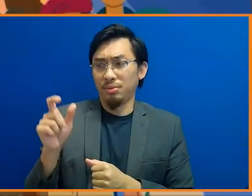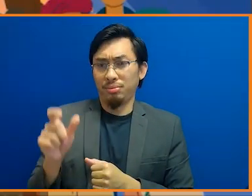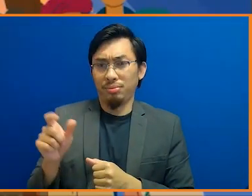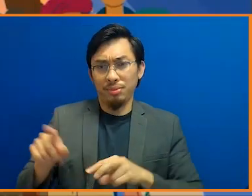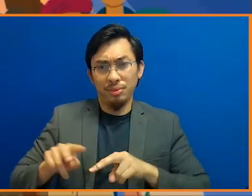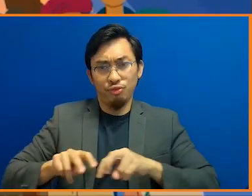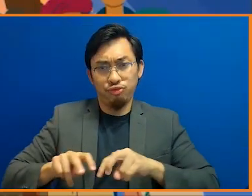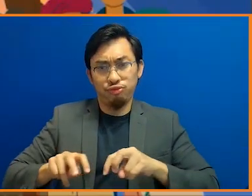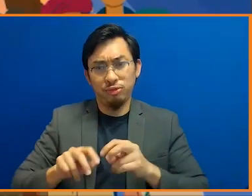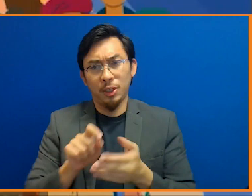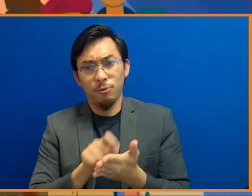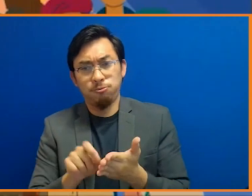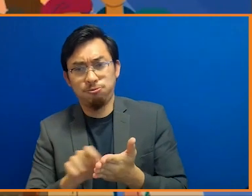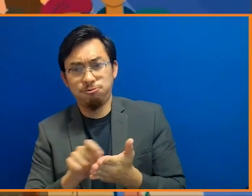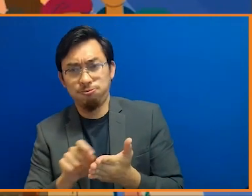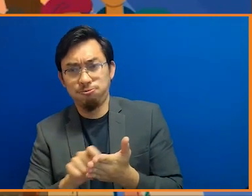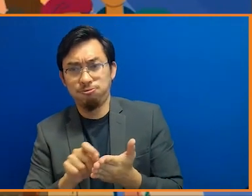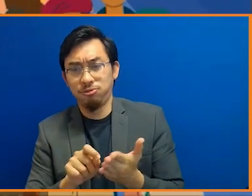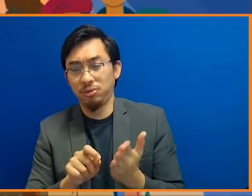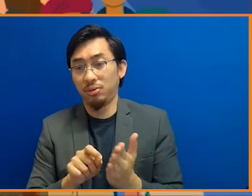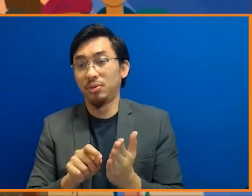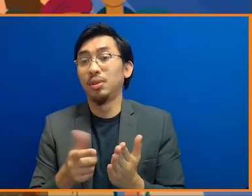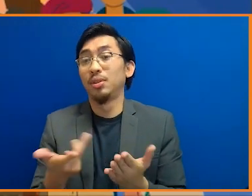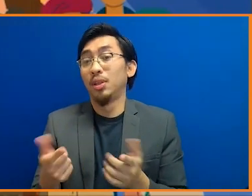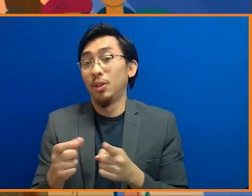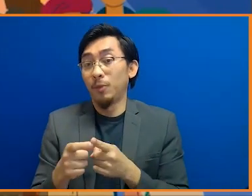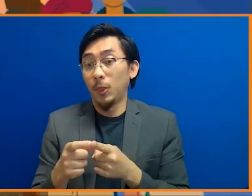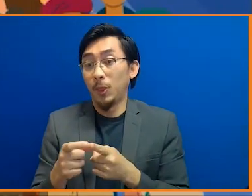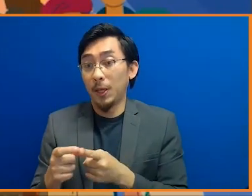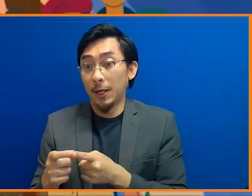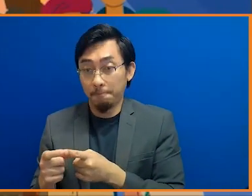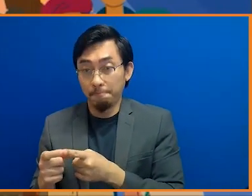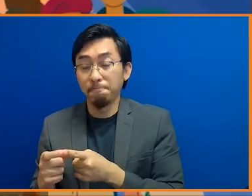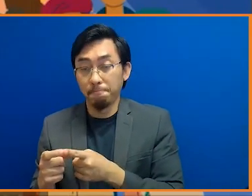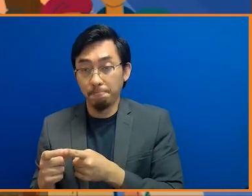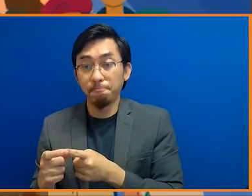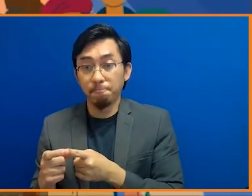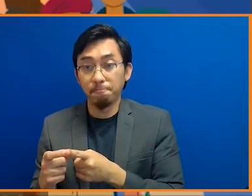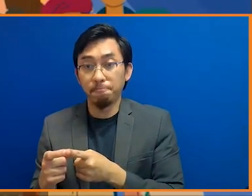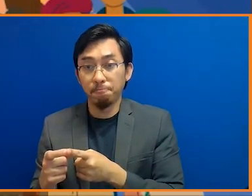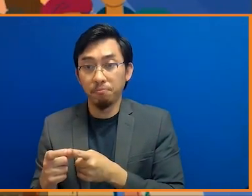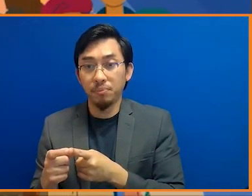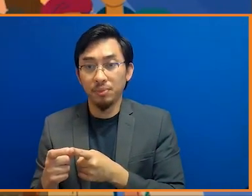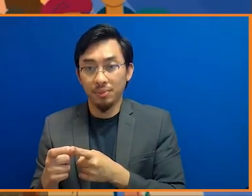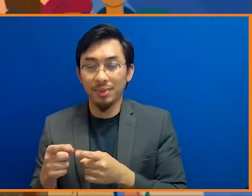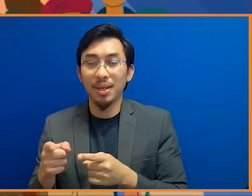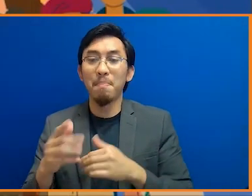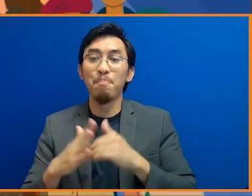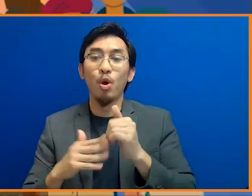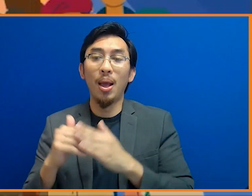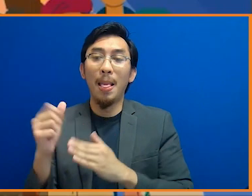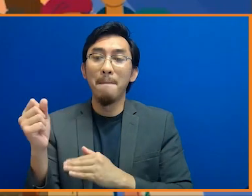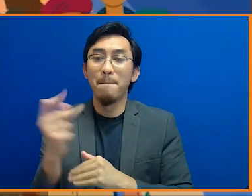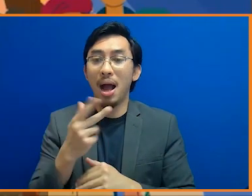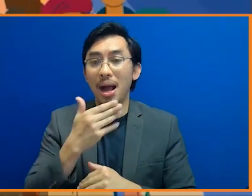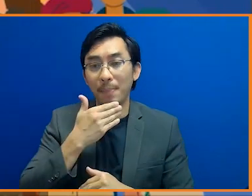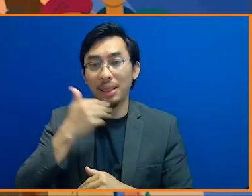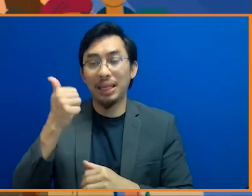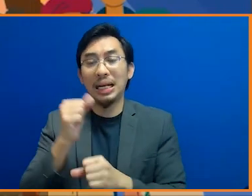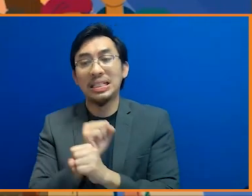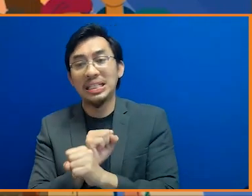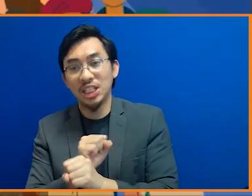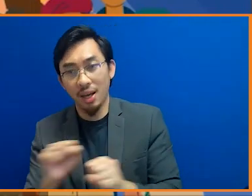But recently, some scholars even add another terms with build back